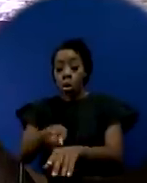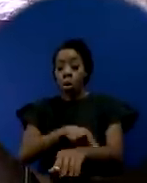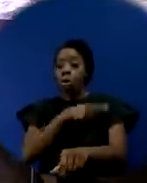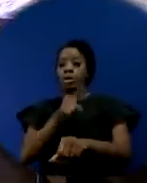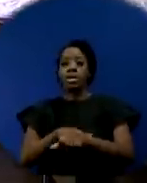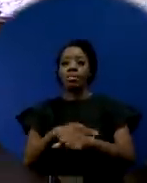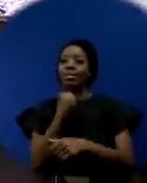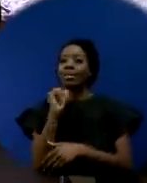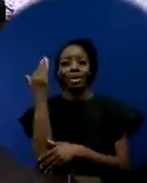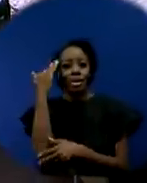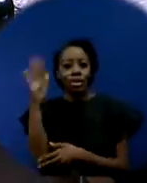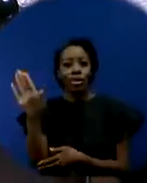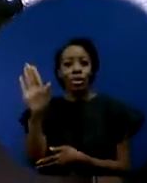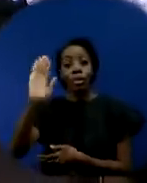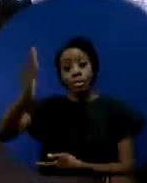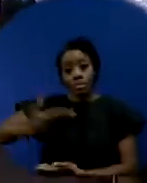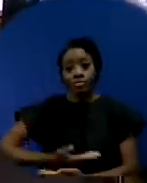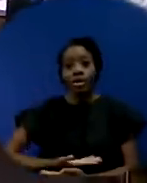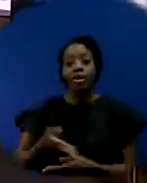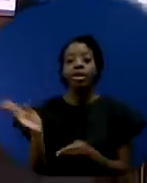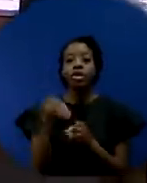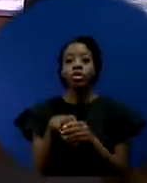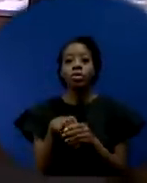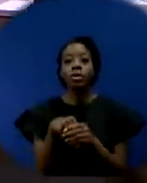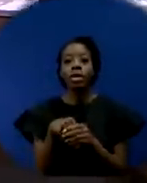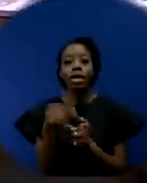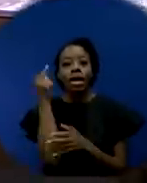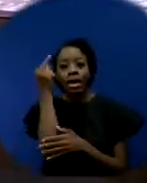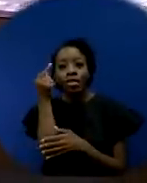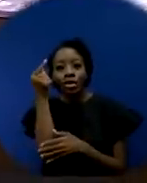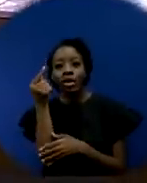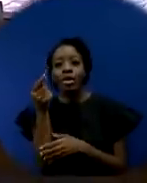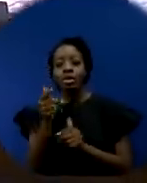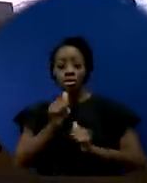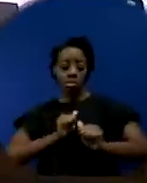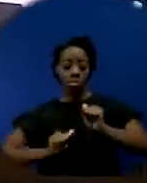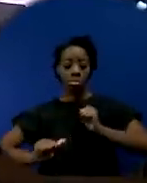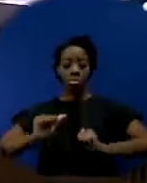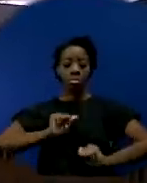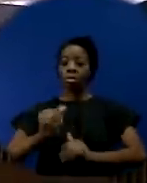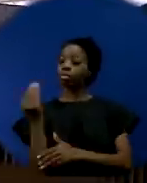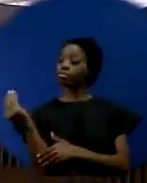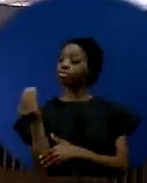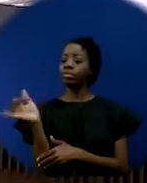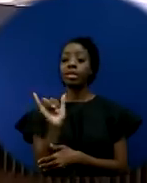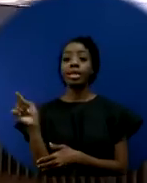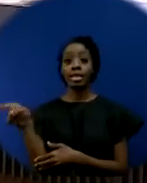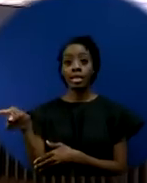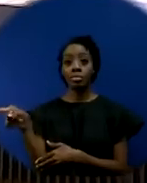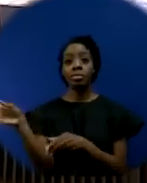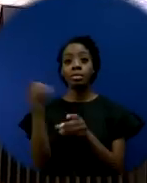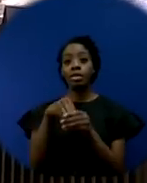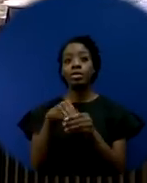included. I thought I had to act like them and look like them. to be included. Jesus said, no, you